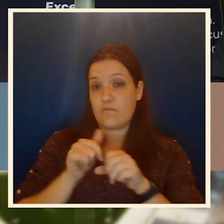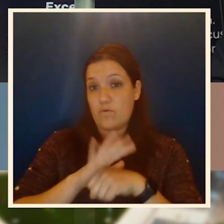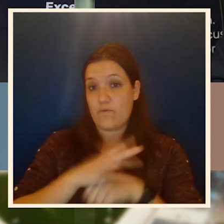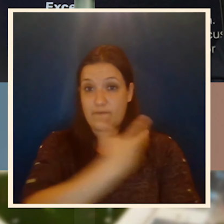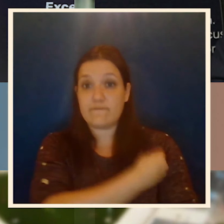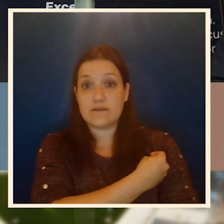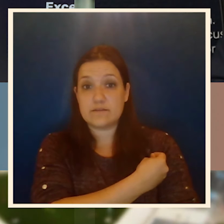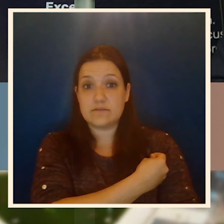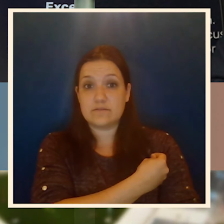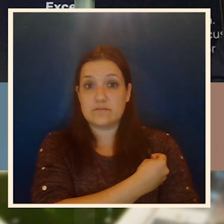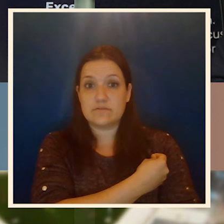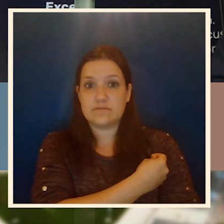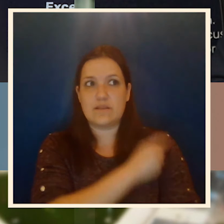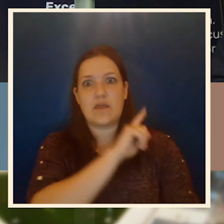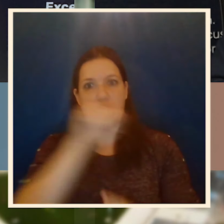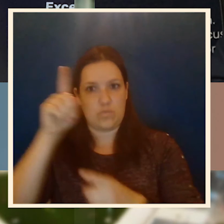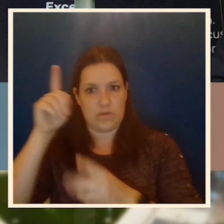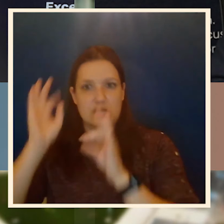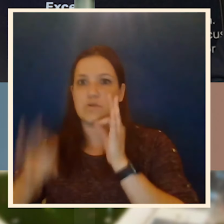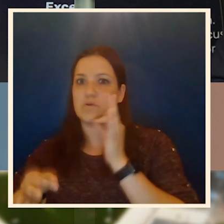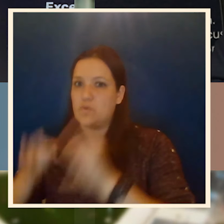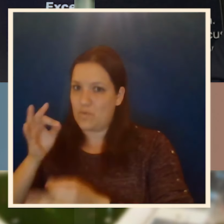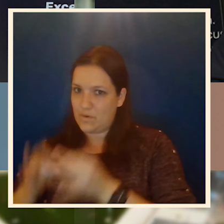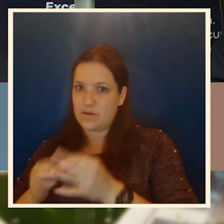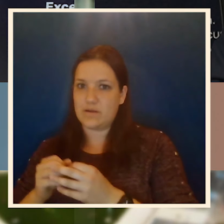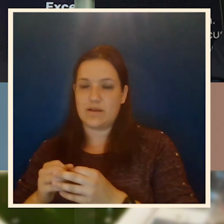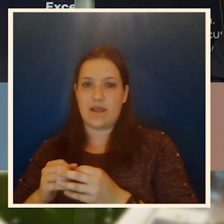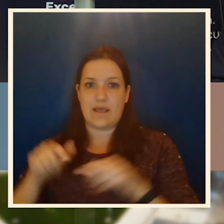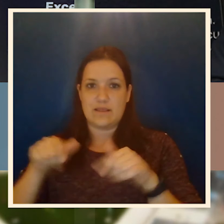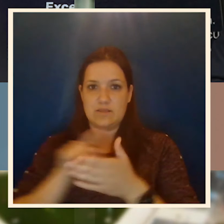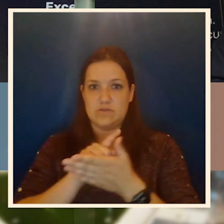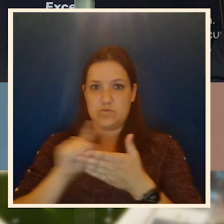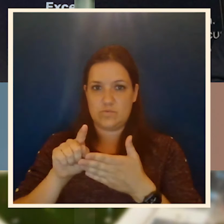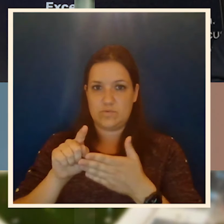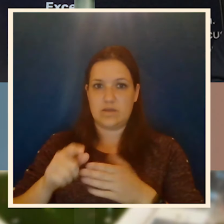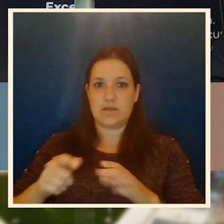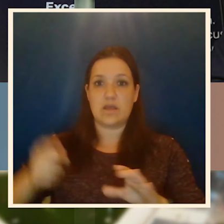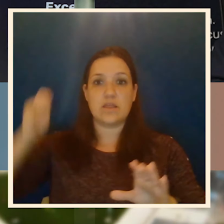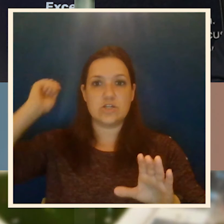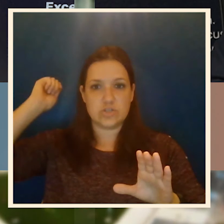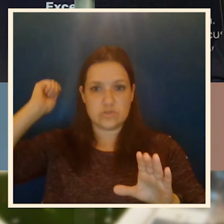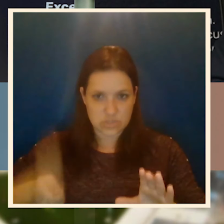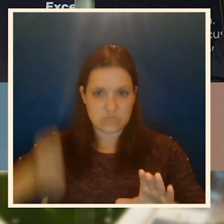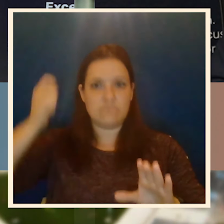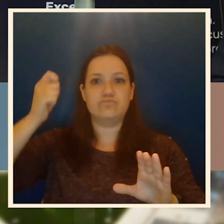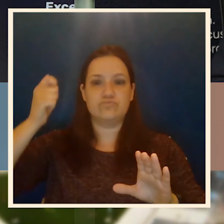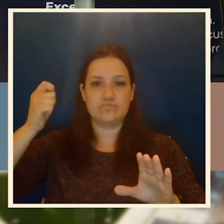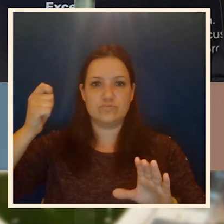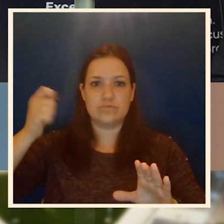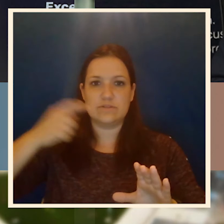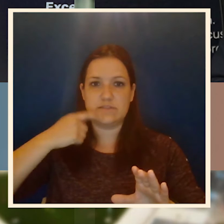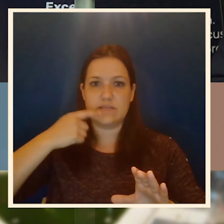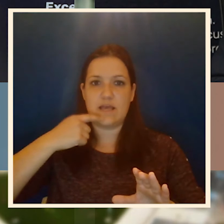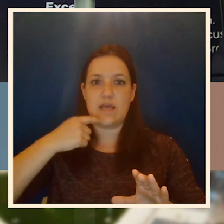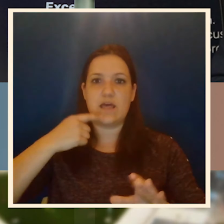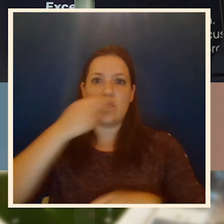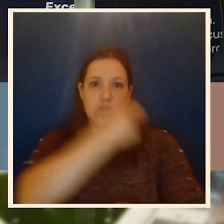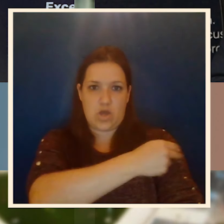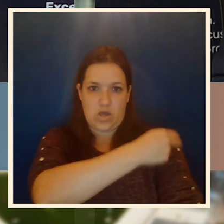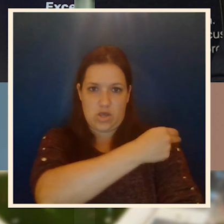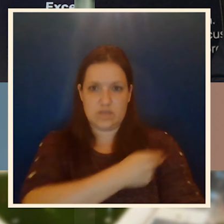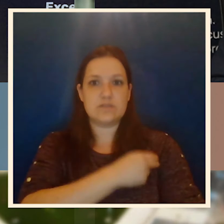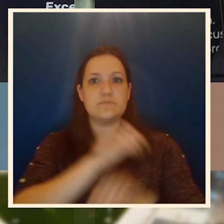decided that they were going to mandate a COVID vaccine. And as you might expect, they were taken to court on that. And just